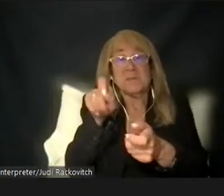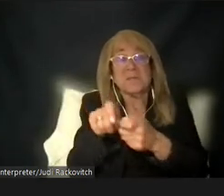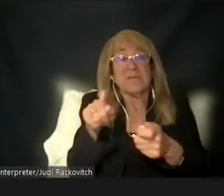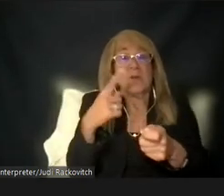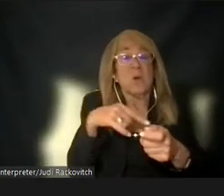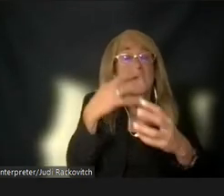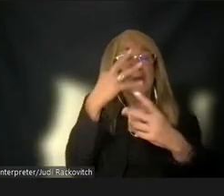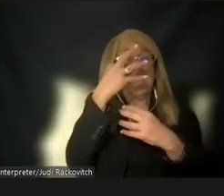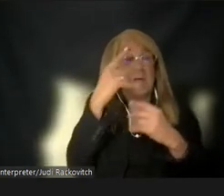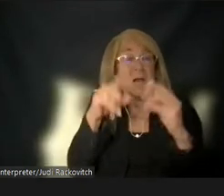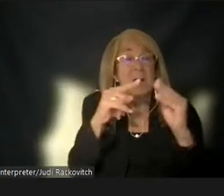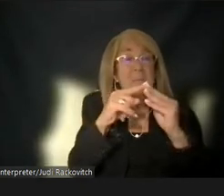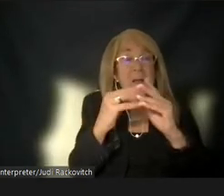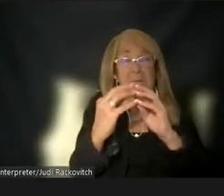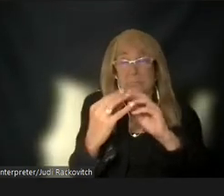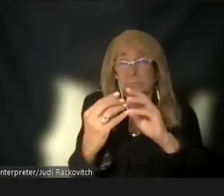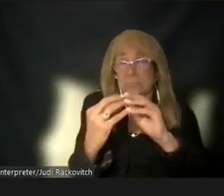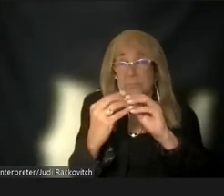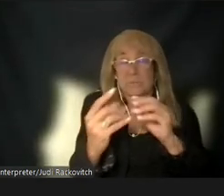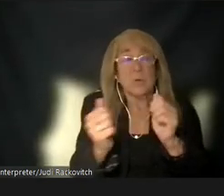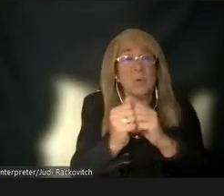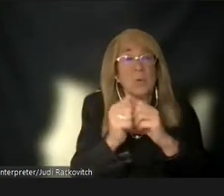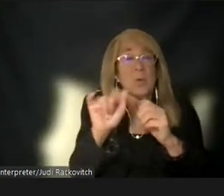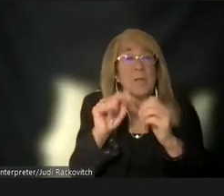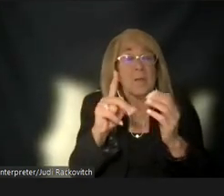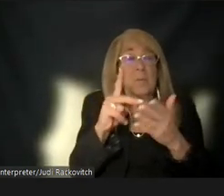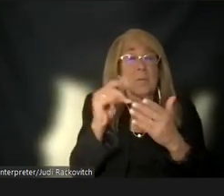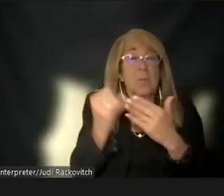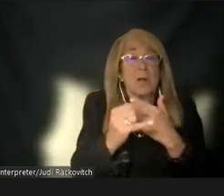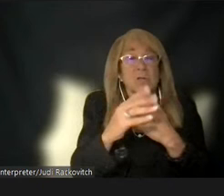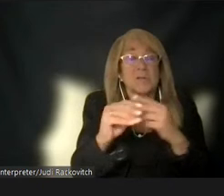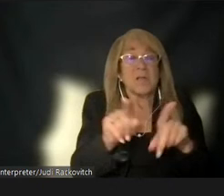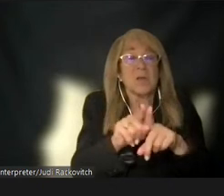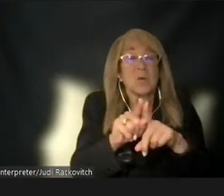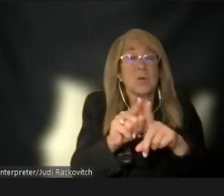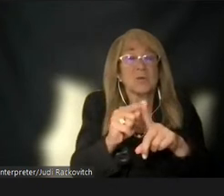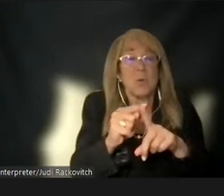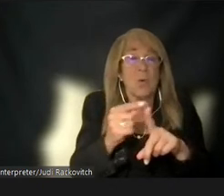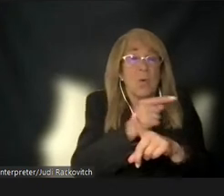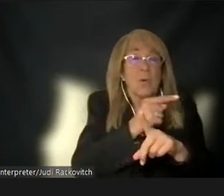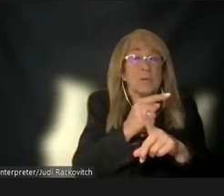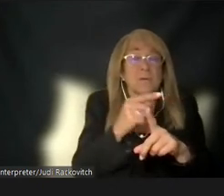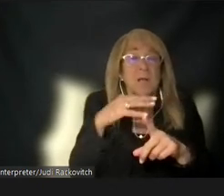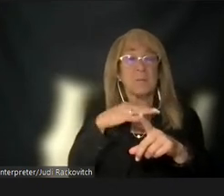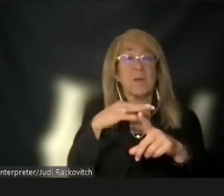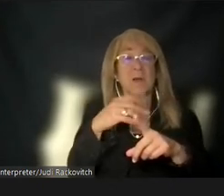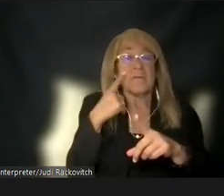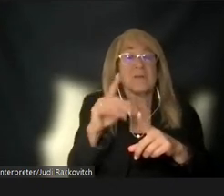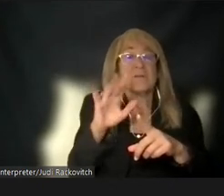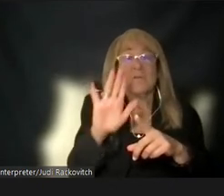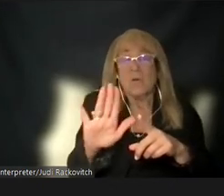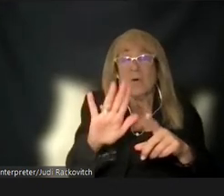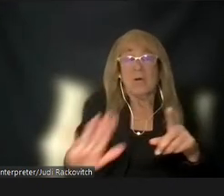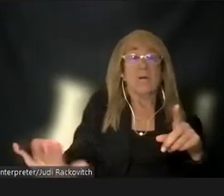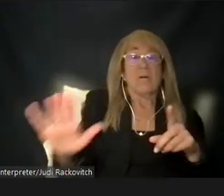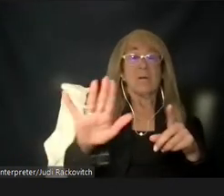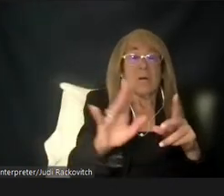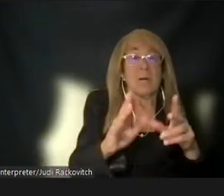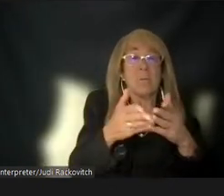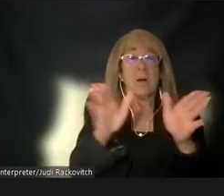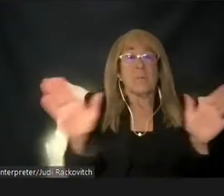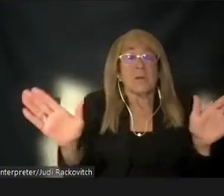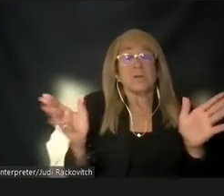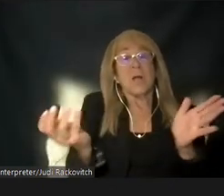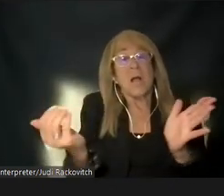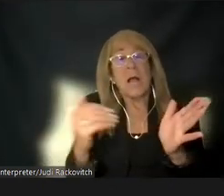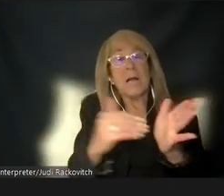for those adverse effects of the project, as well as potentially offsetting benefits to the affected environmental justice populations. Again, there is